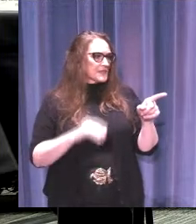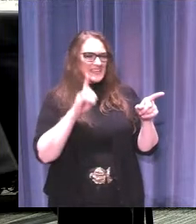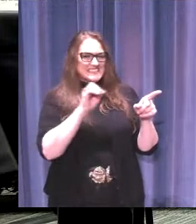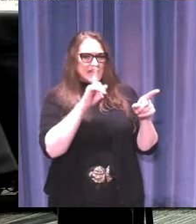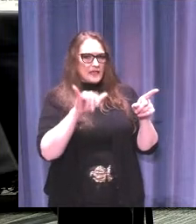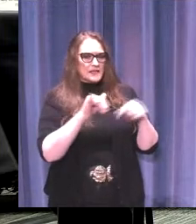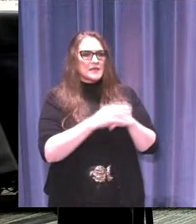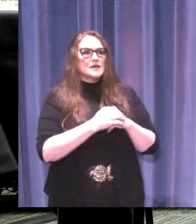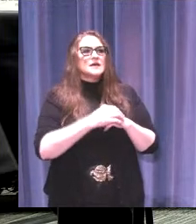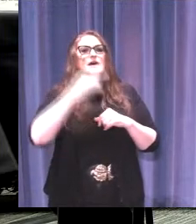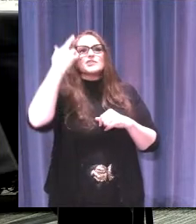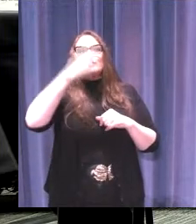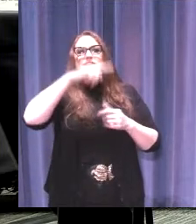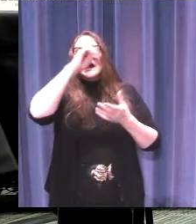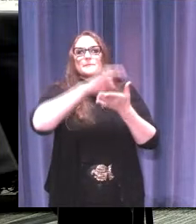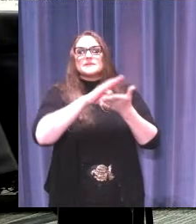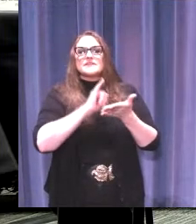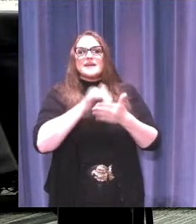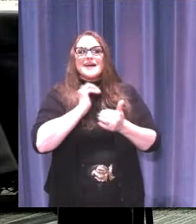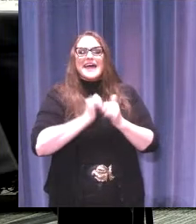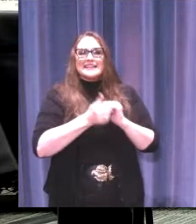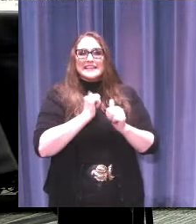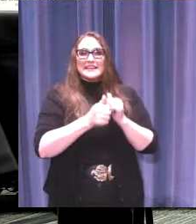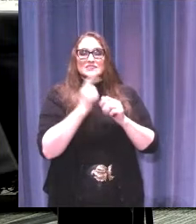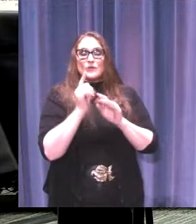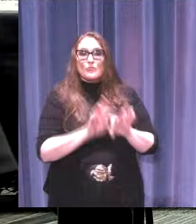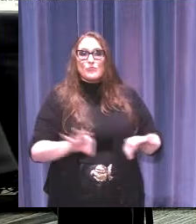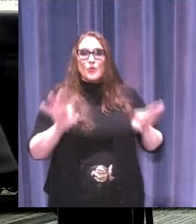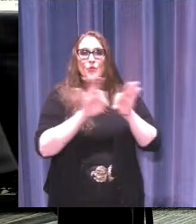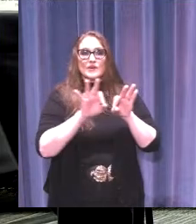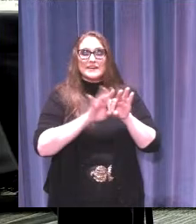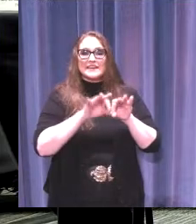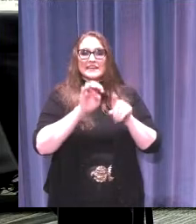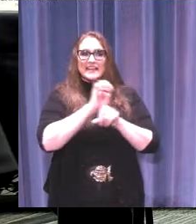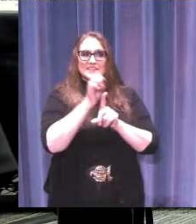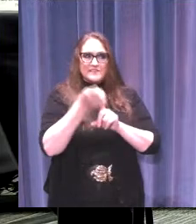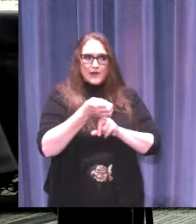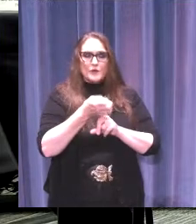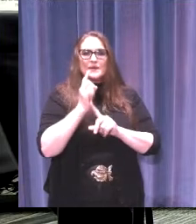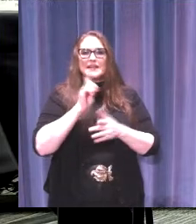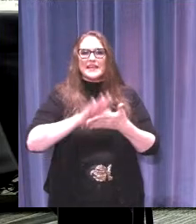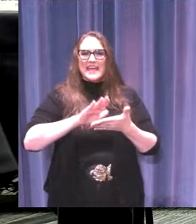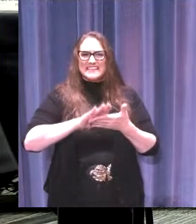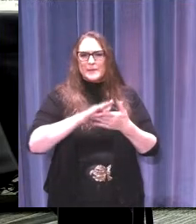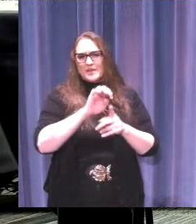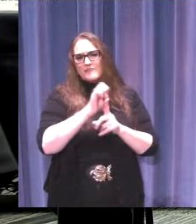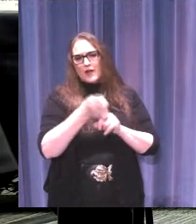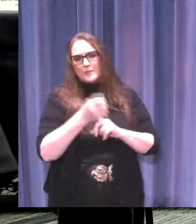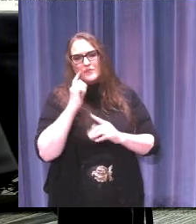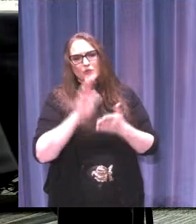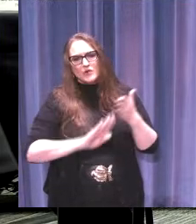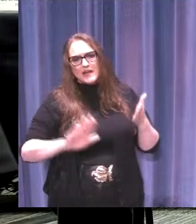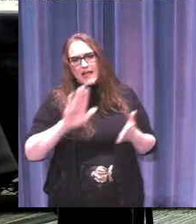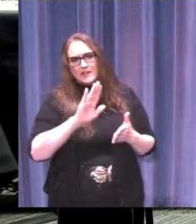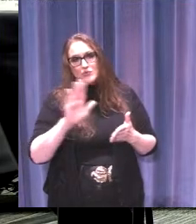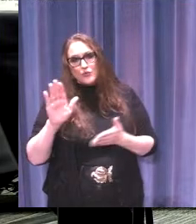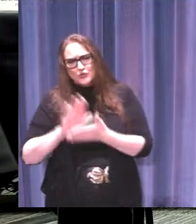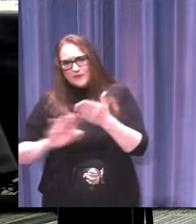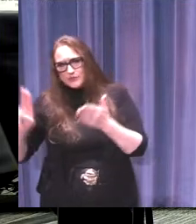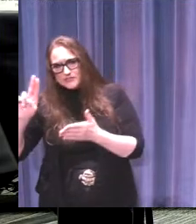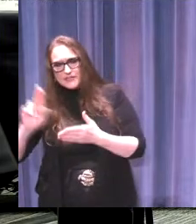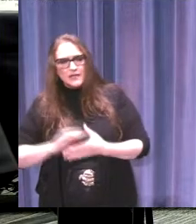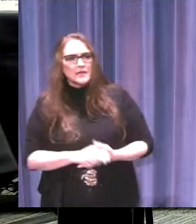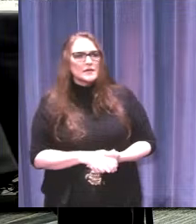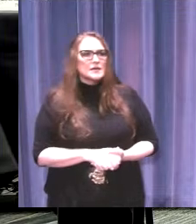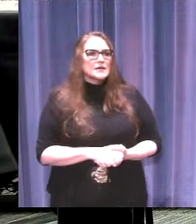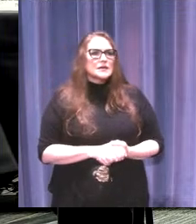believe athletics are important in the environment, in the academic environment of a college or a university,